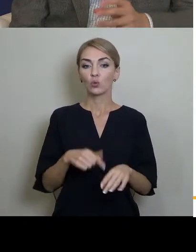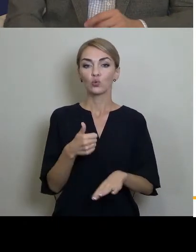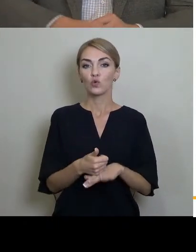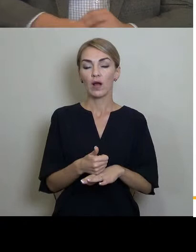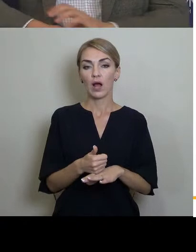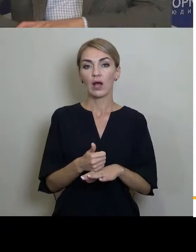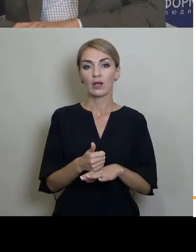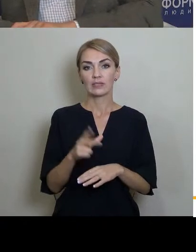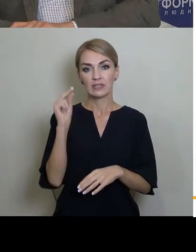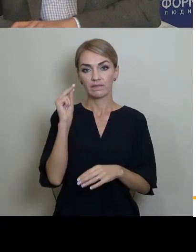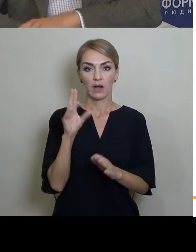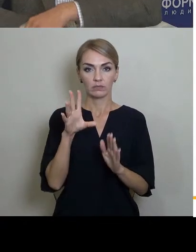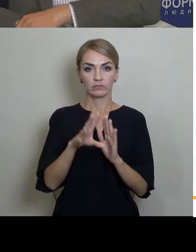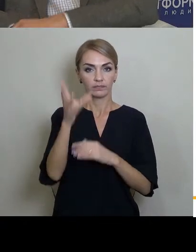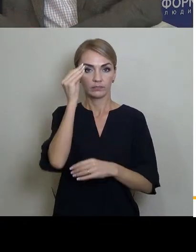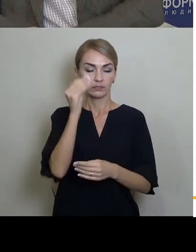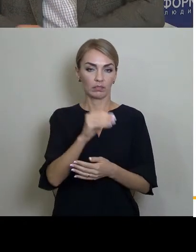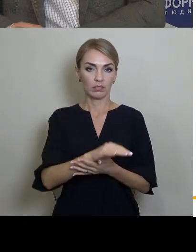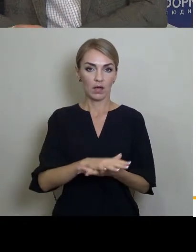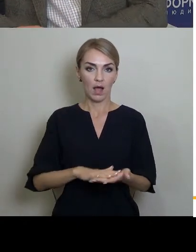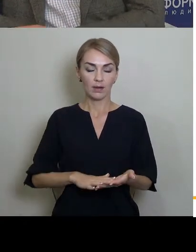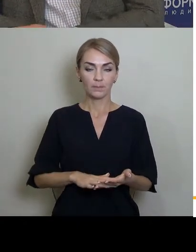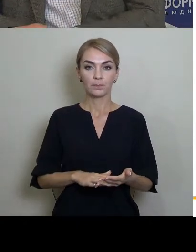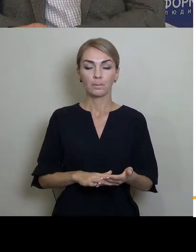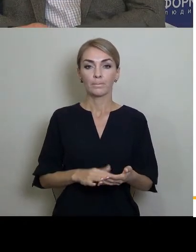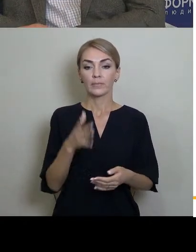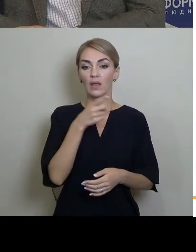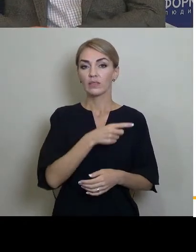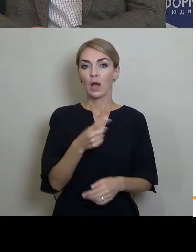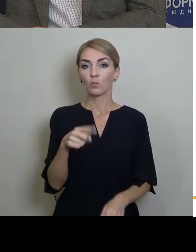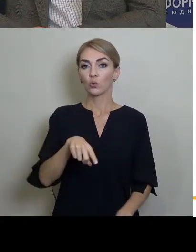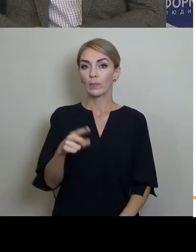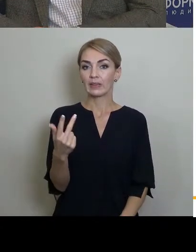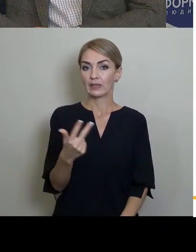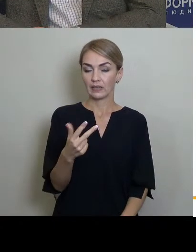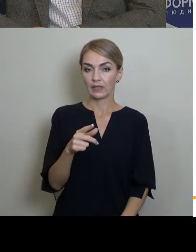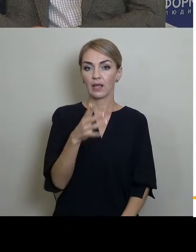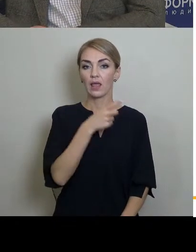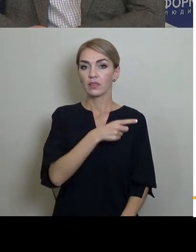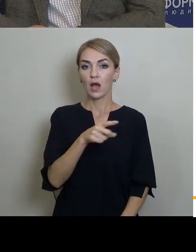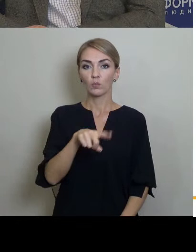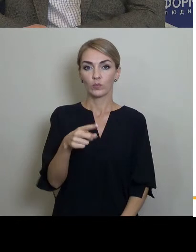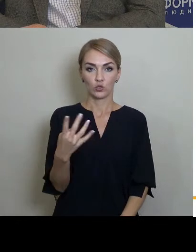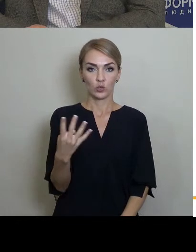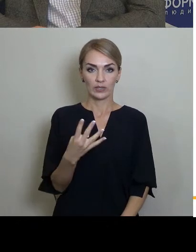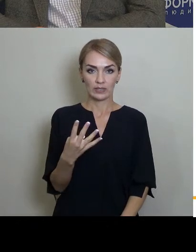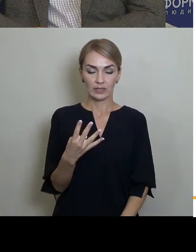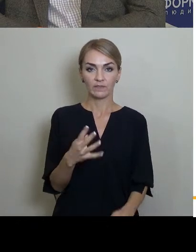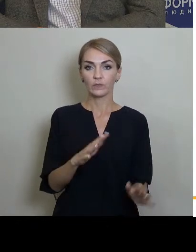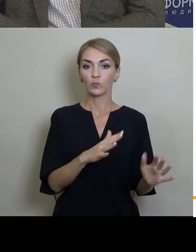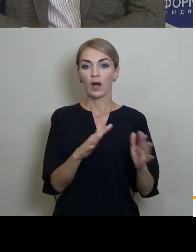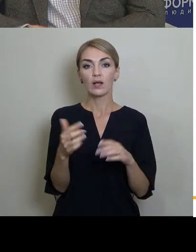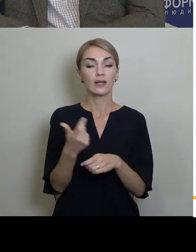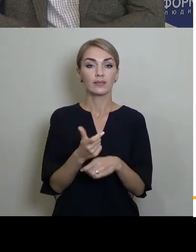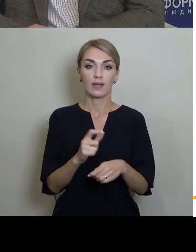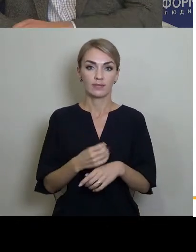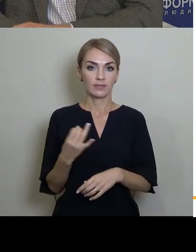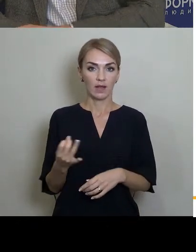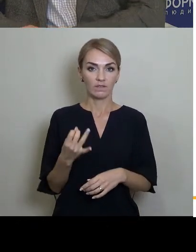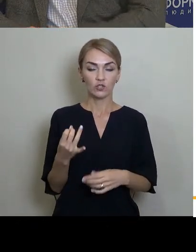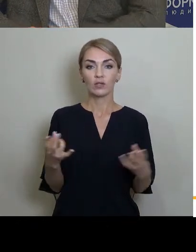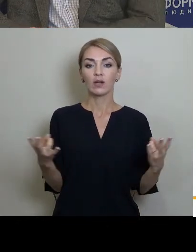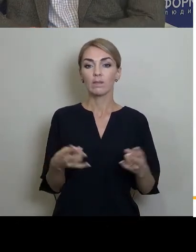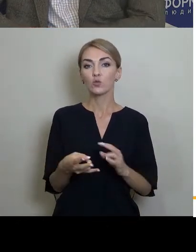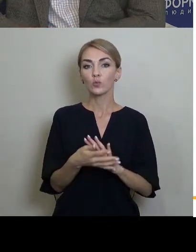670, that's the crucial number that is going to be considered later. Stage number 3 and stage number 4, and here we see the